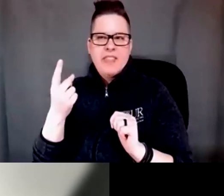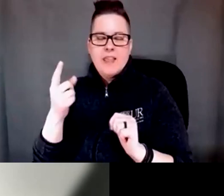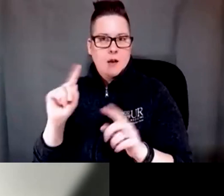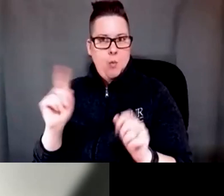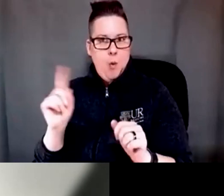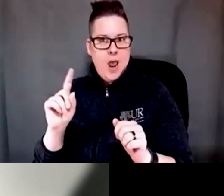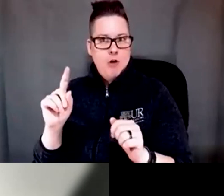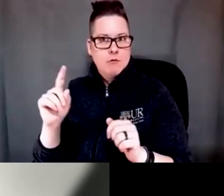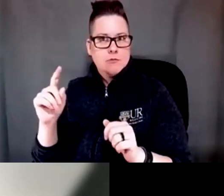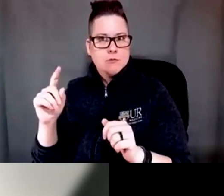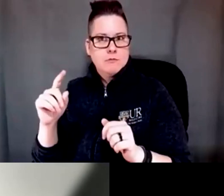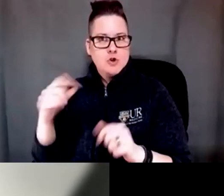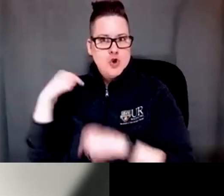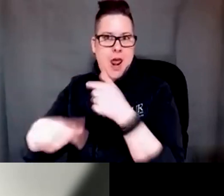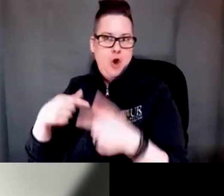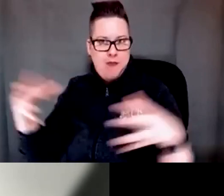lines and I think it would be a